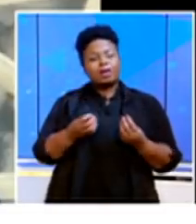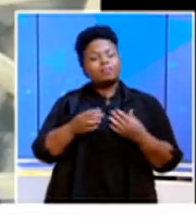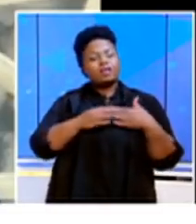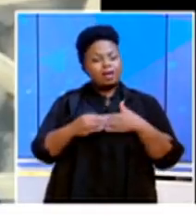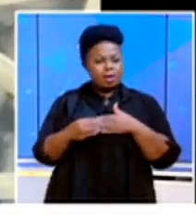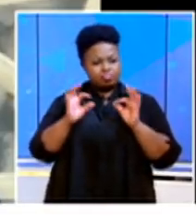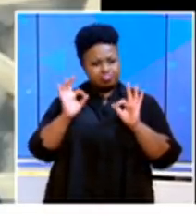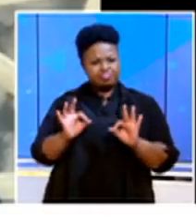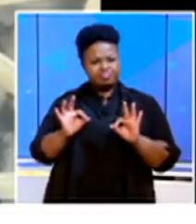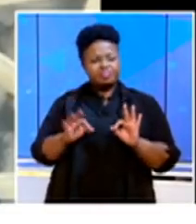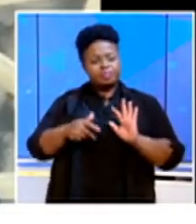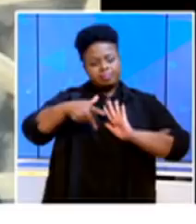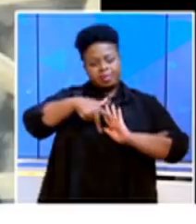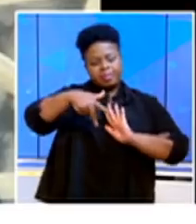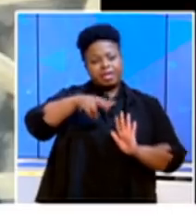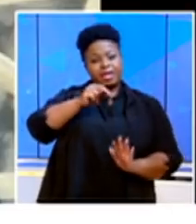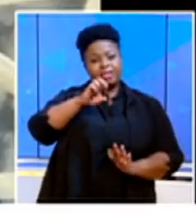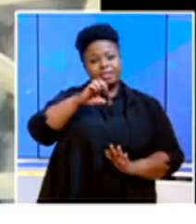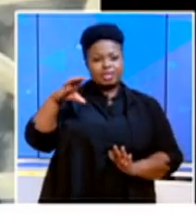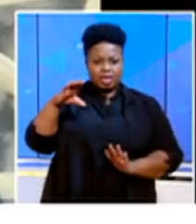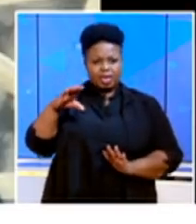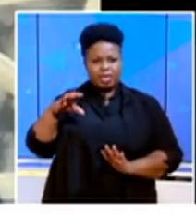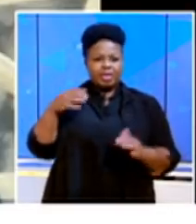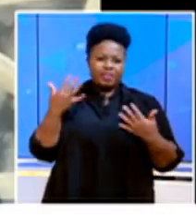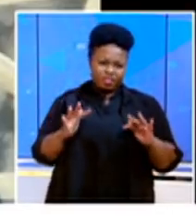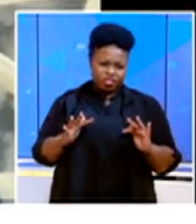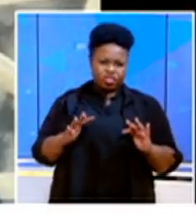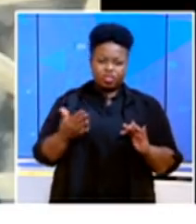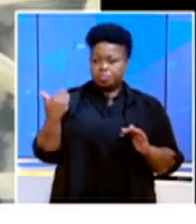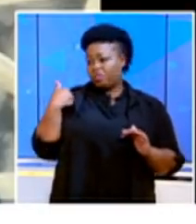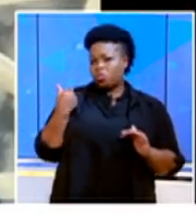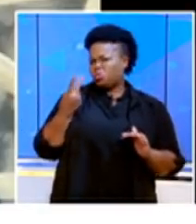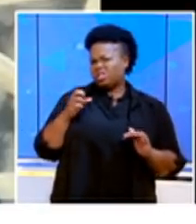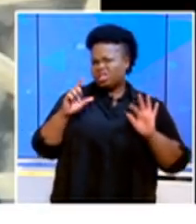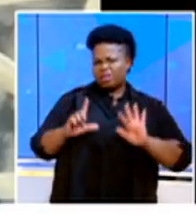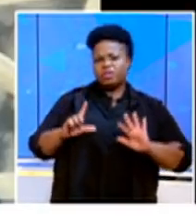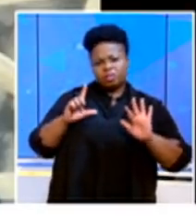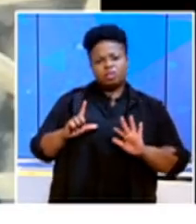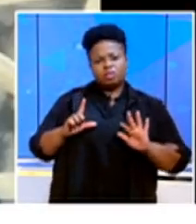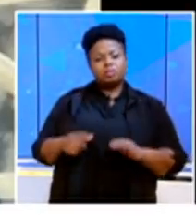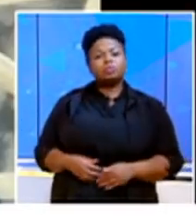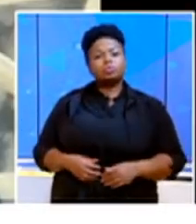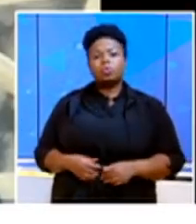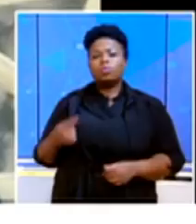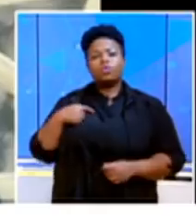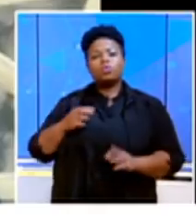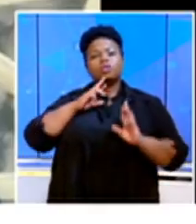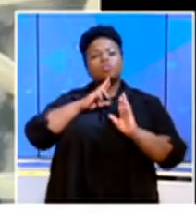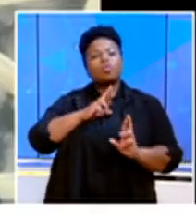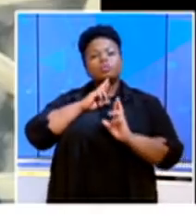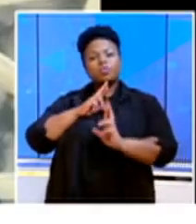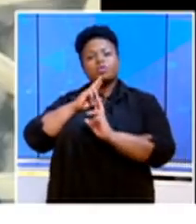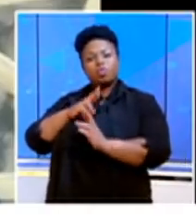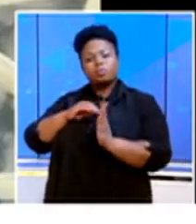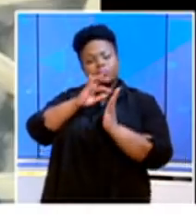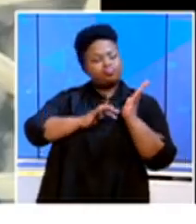ultimately adopted by the National Executive Committee, and then deal with all of the reports that were